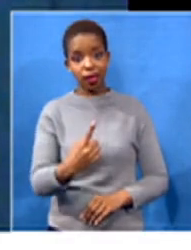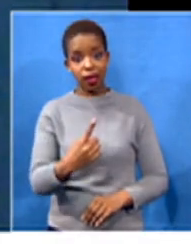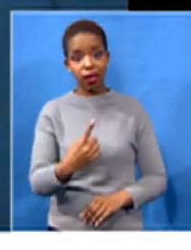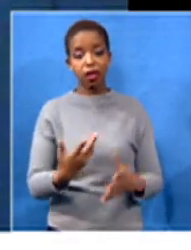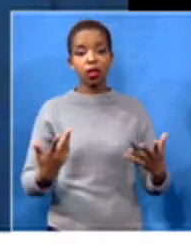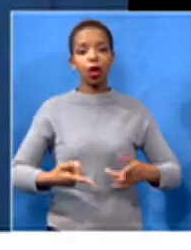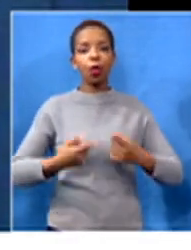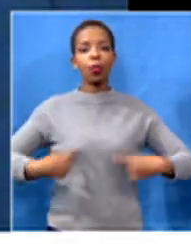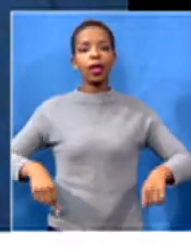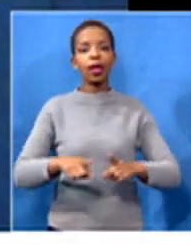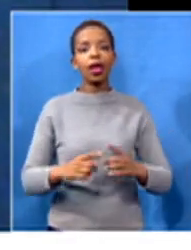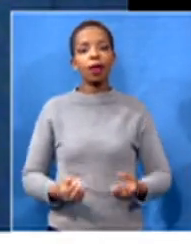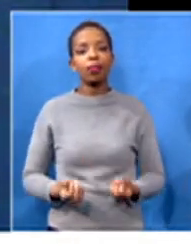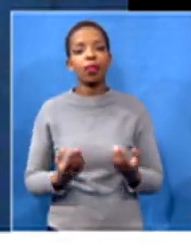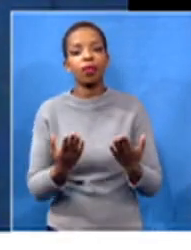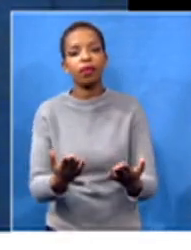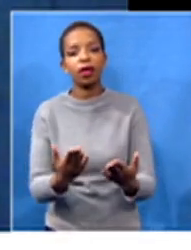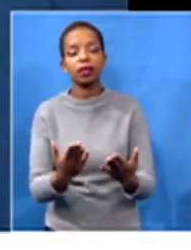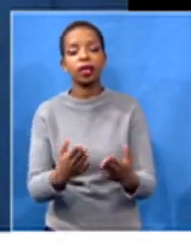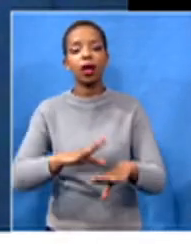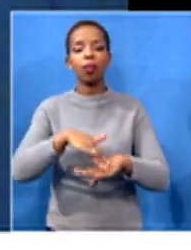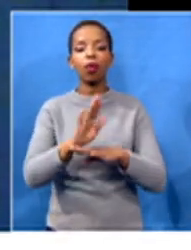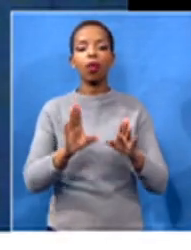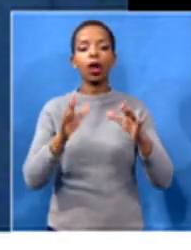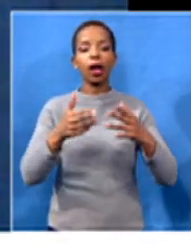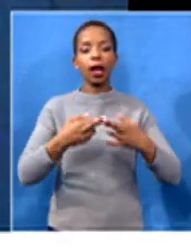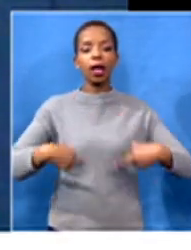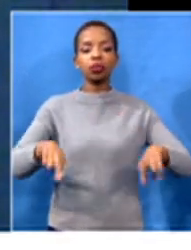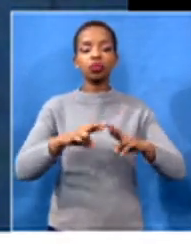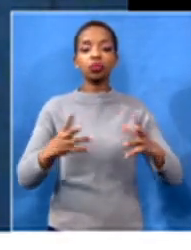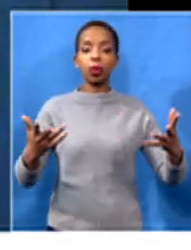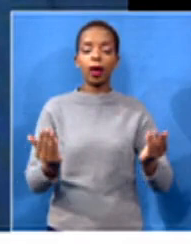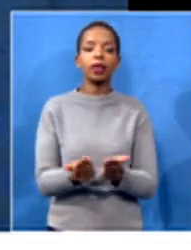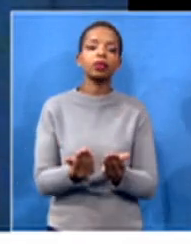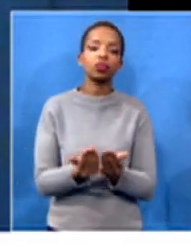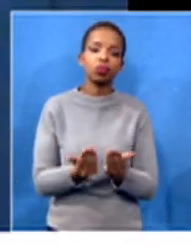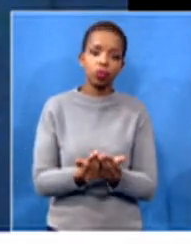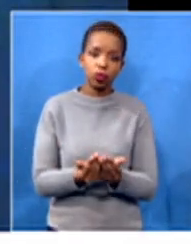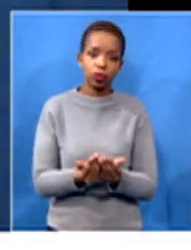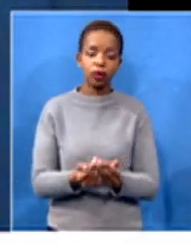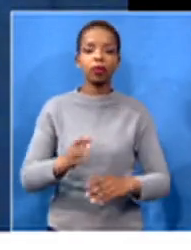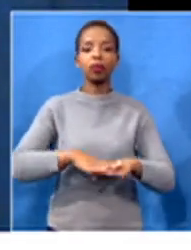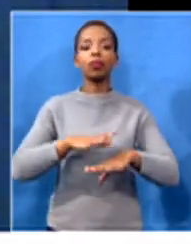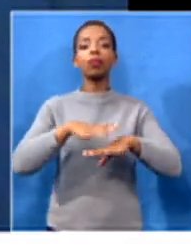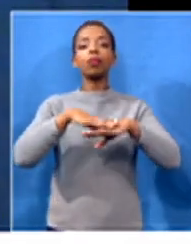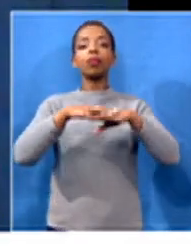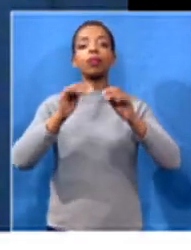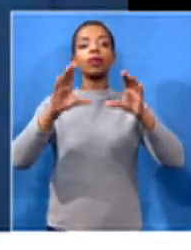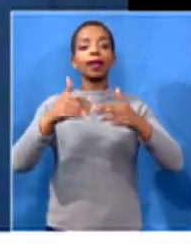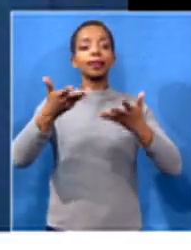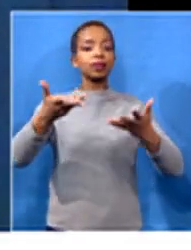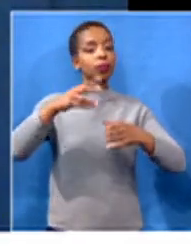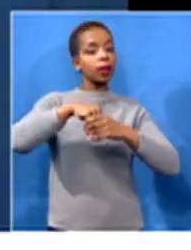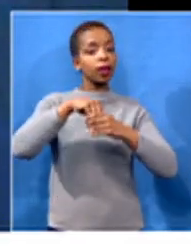provide more classrooms in schools. And if they can account for an increase in number of classrooms in schools, then they would say that we